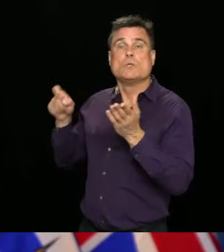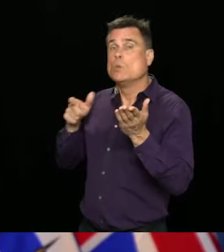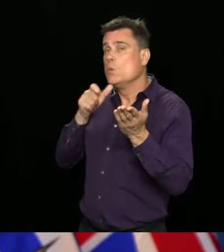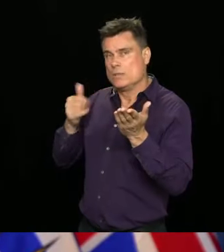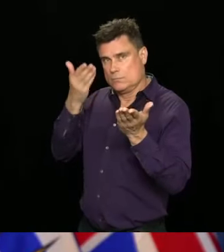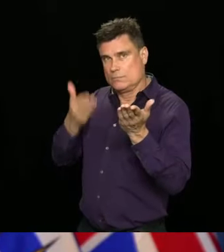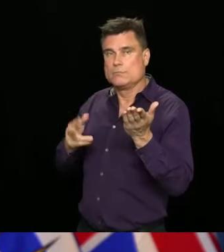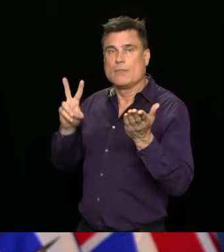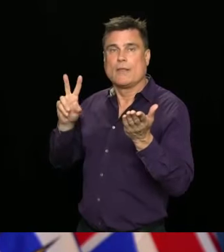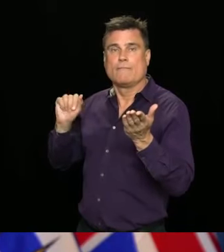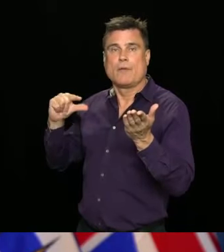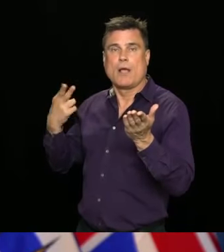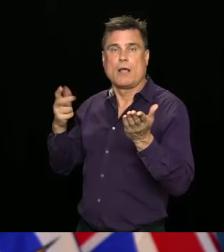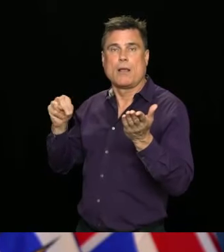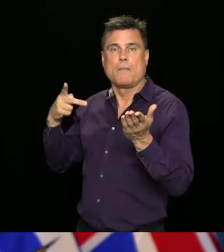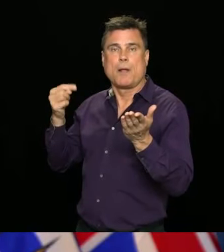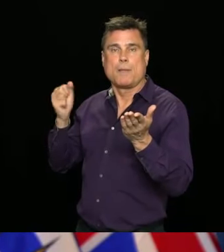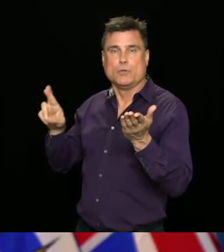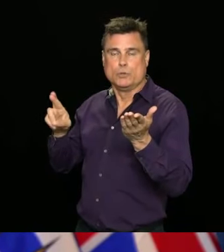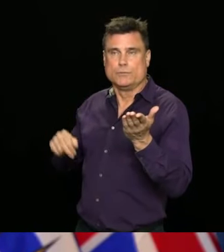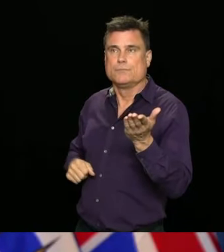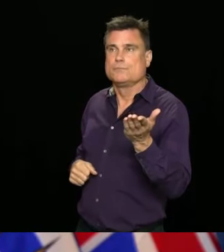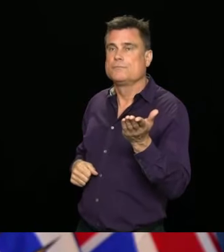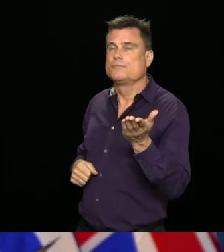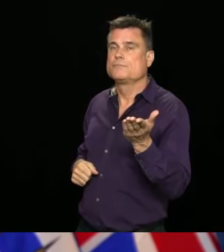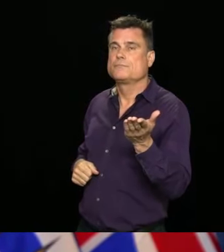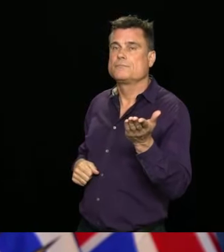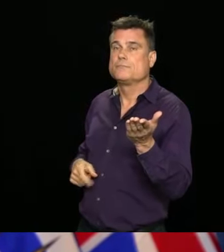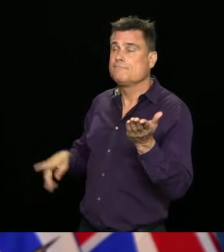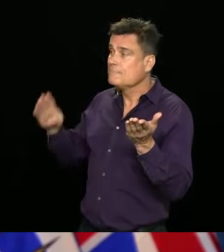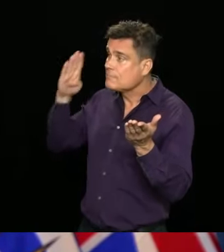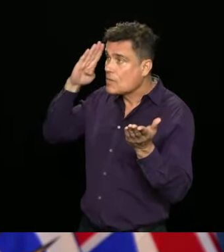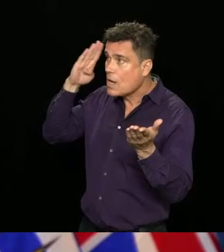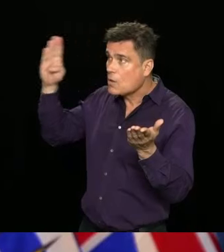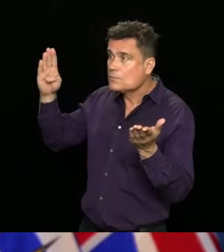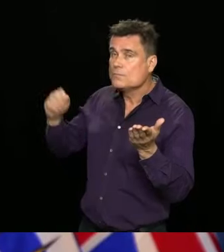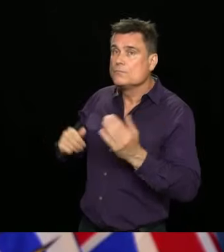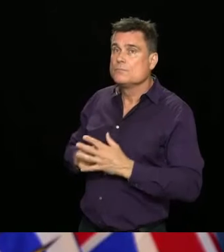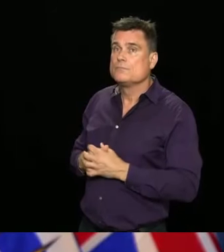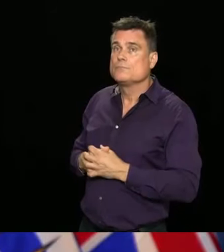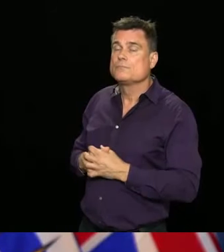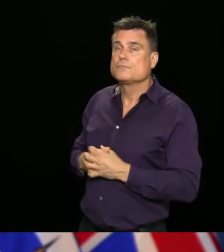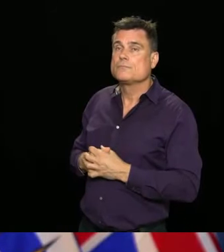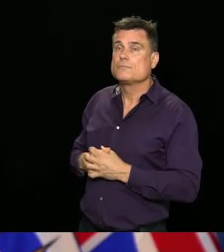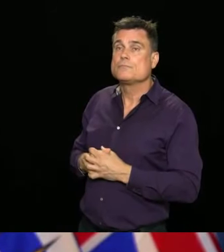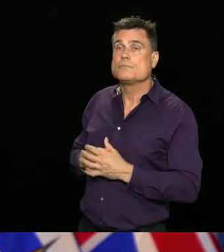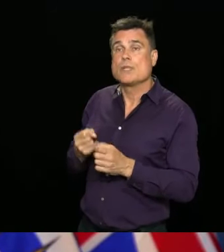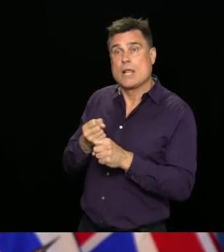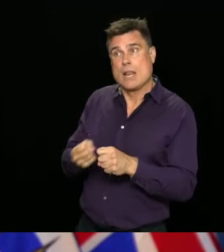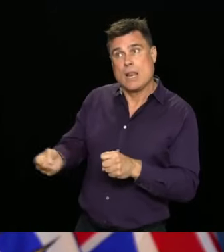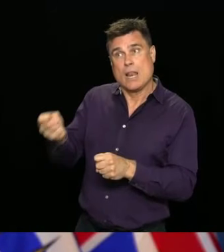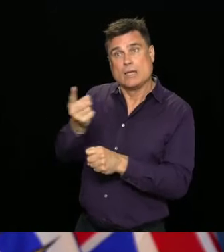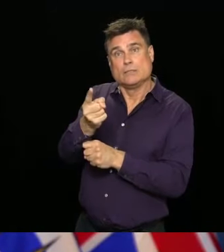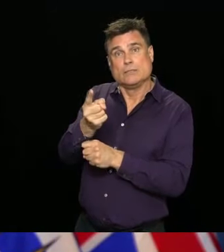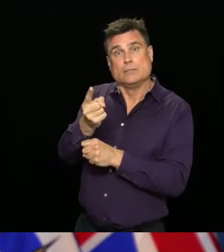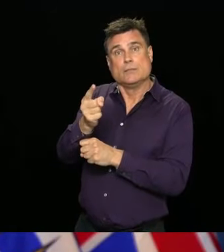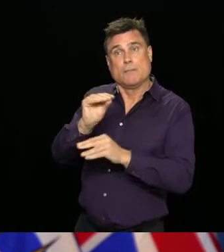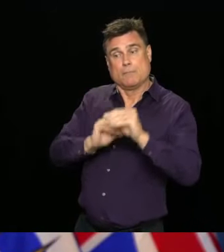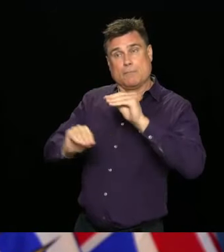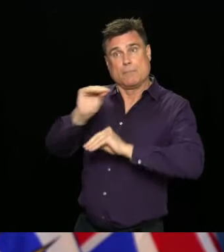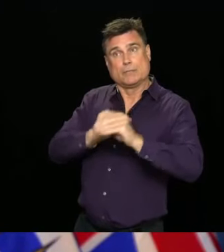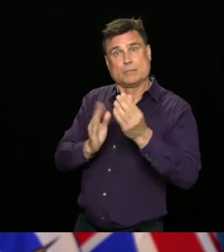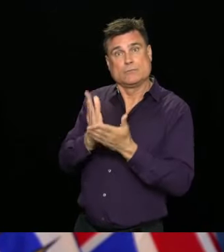day, Minister. You've also got the Legislature Committee on next year's budget starting